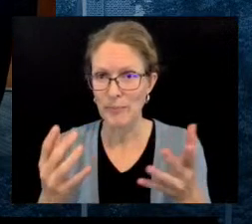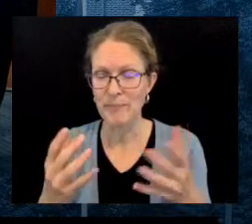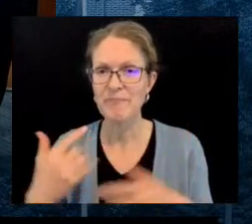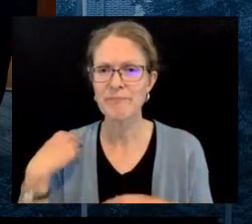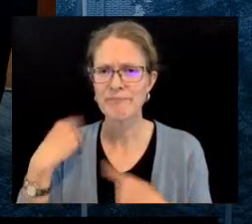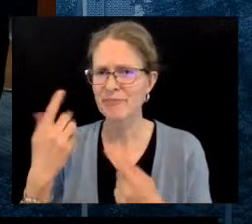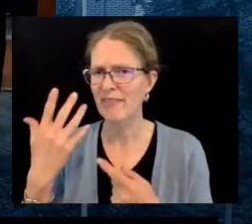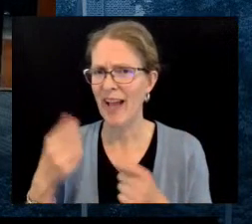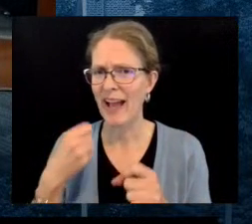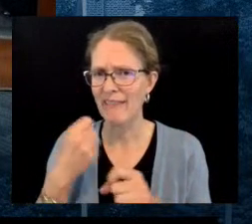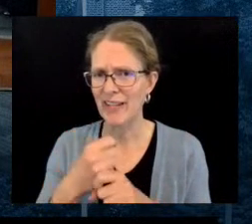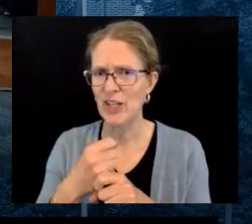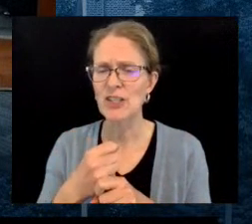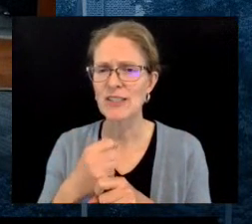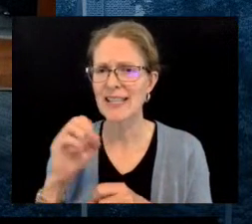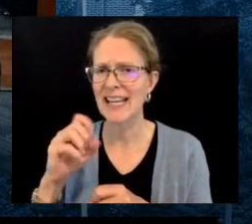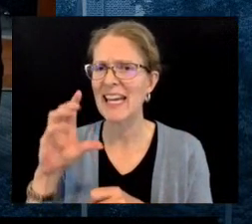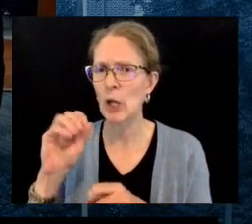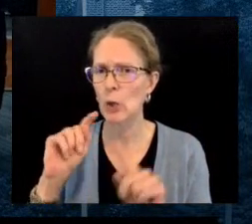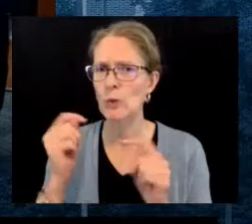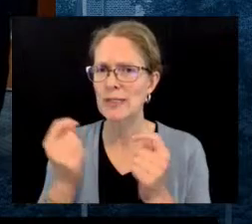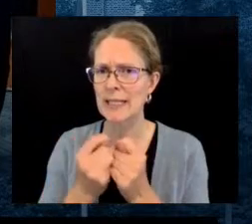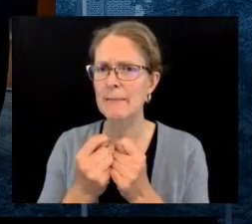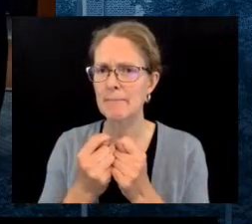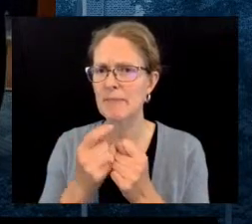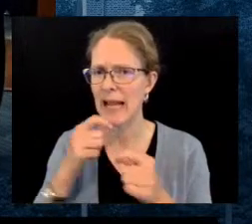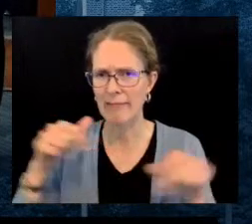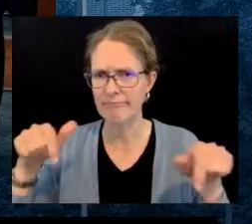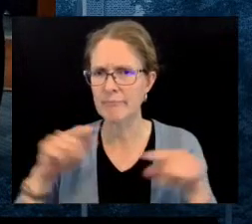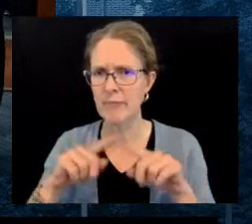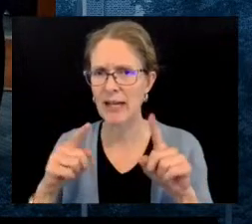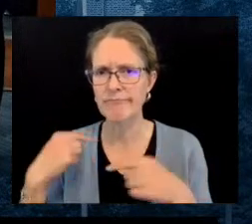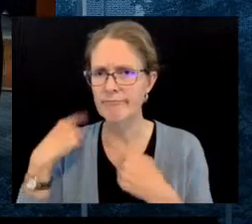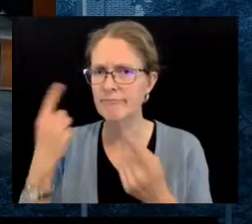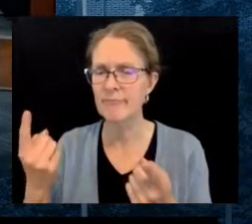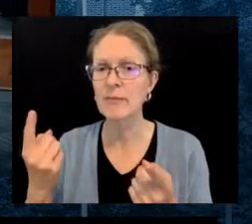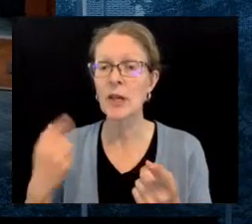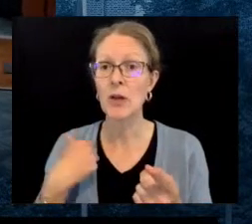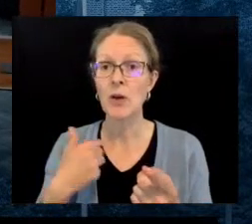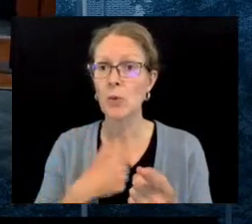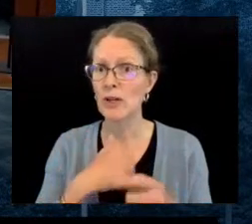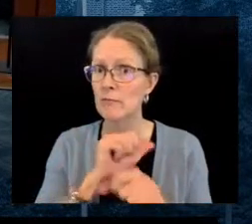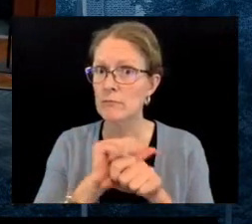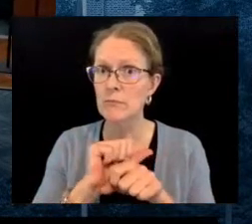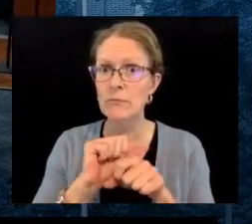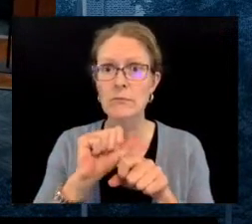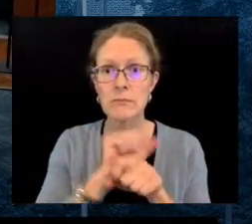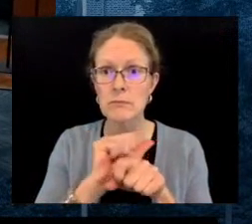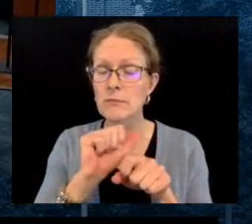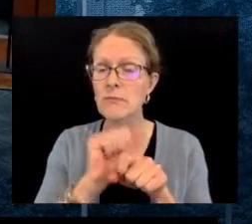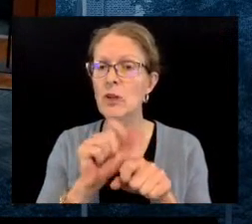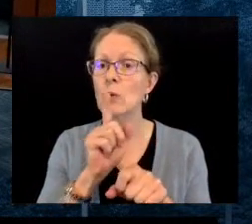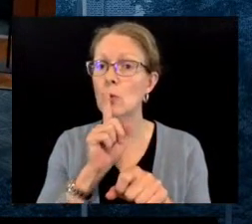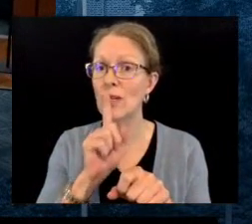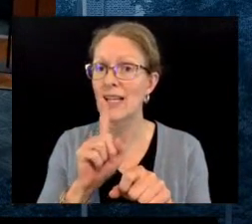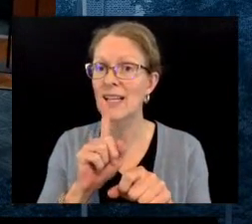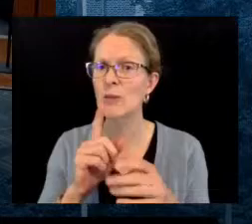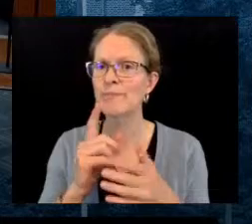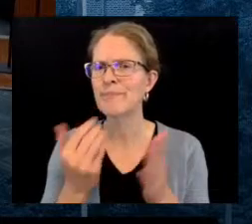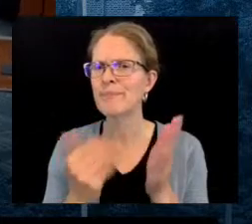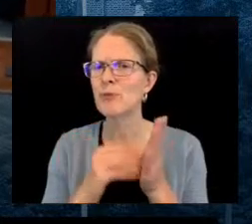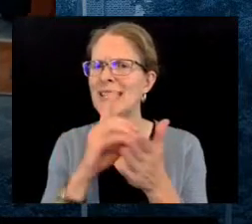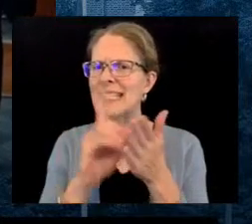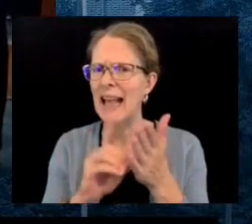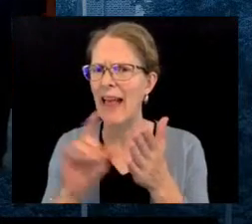necessarily everyone standing here, but the eco team in general, we've really worked hard to redevelop, restore, redesign that area, have